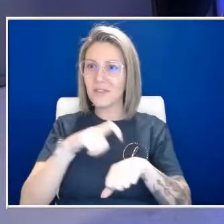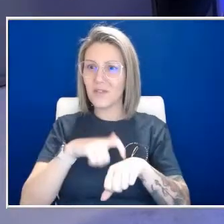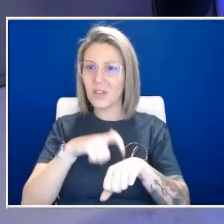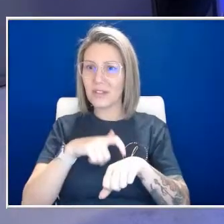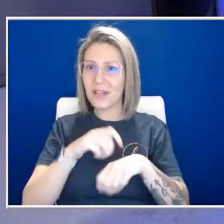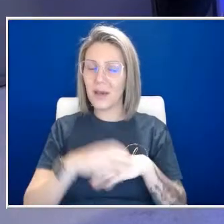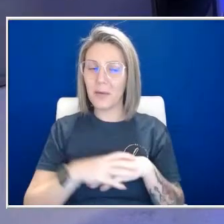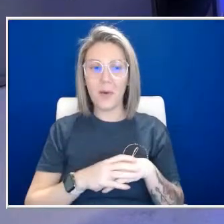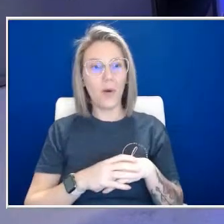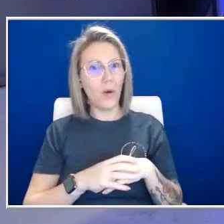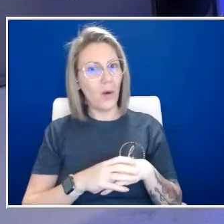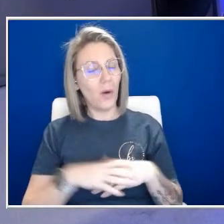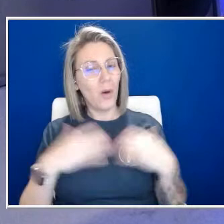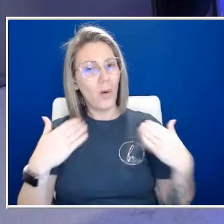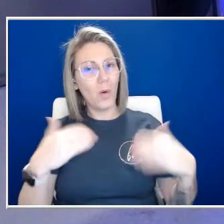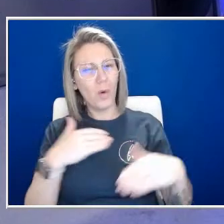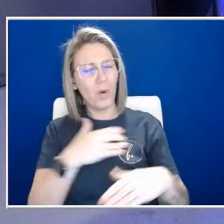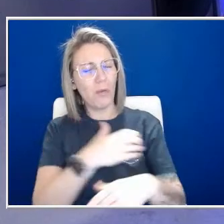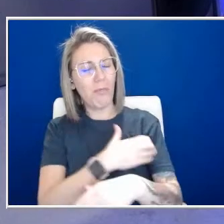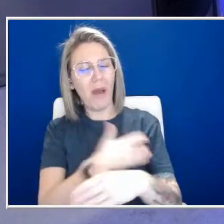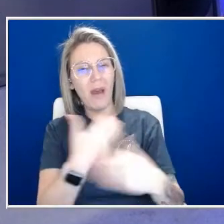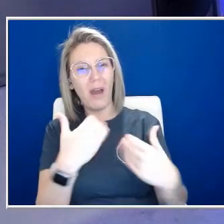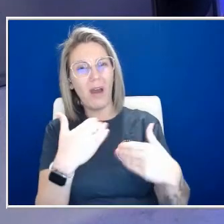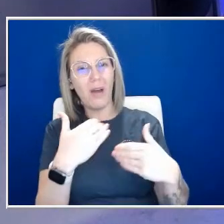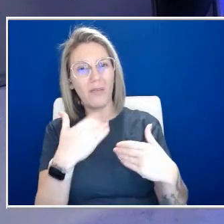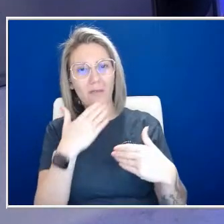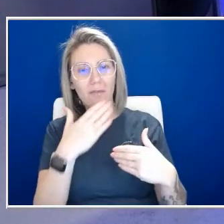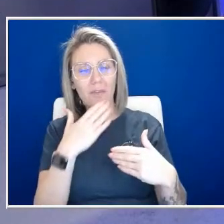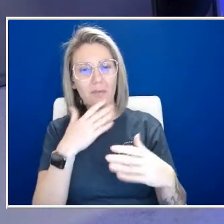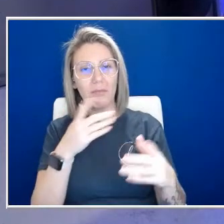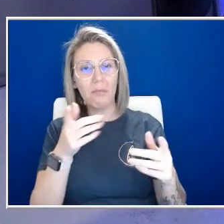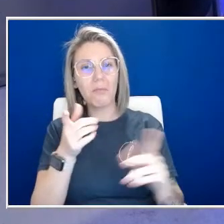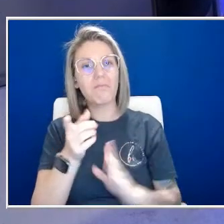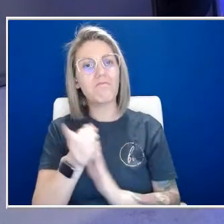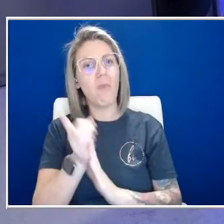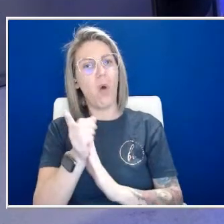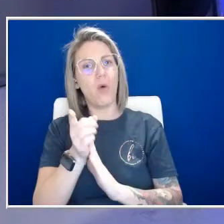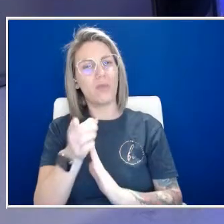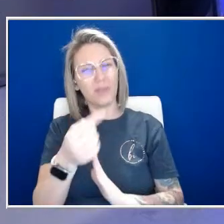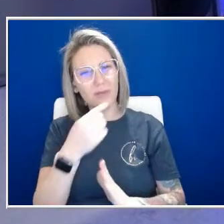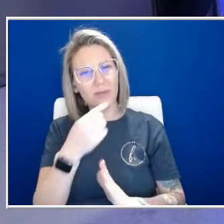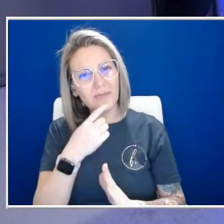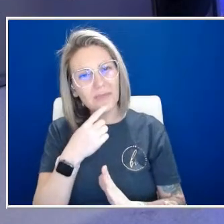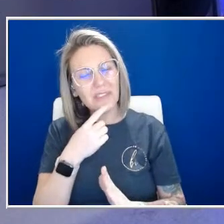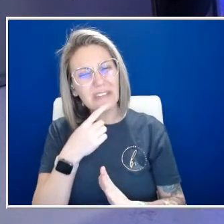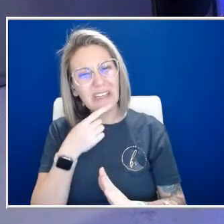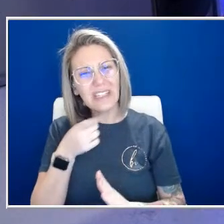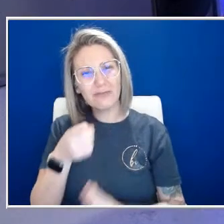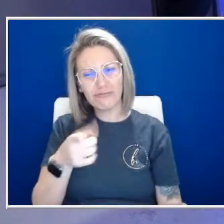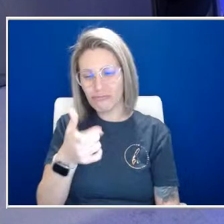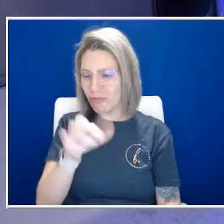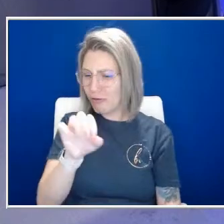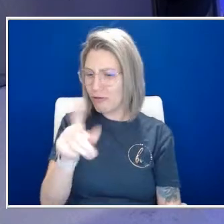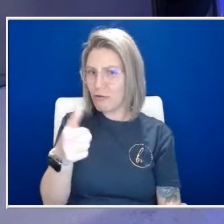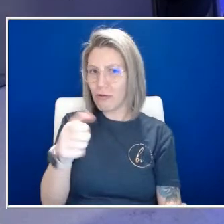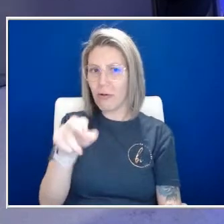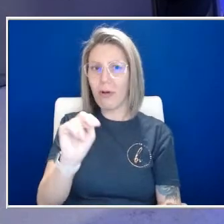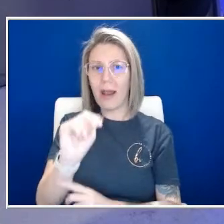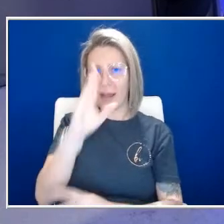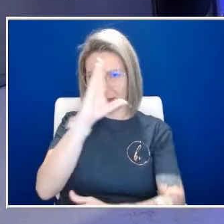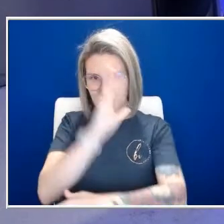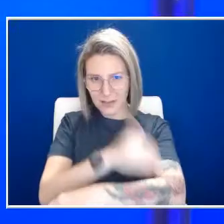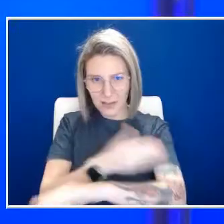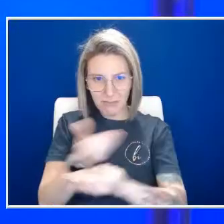really powerful moment. Tell me about your grandson, because I know you had said that he had passed away from a similar diagnosis. He was in St. Louis Children's